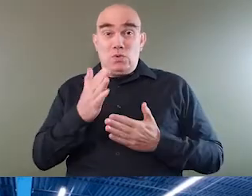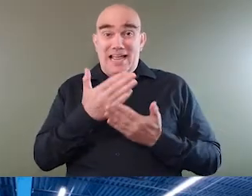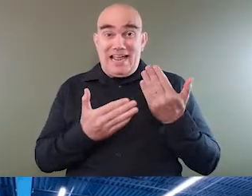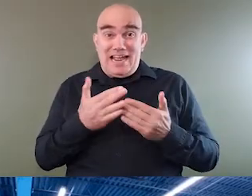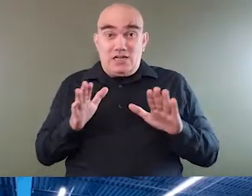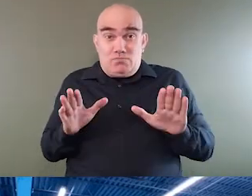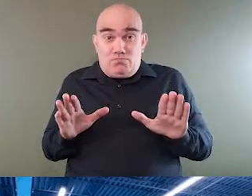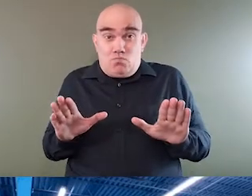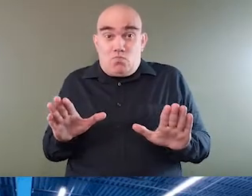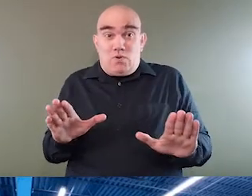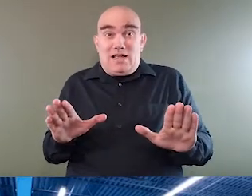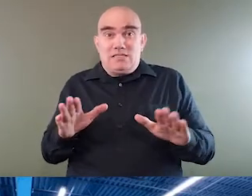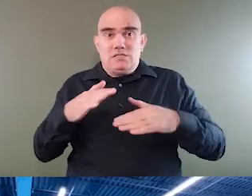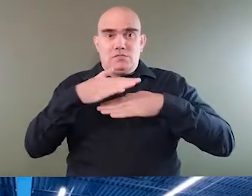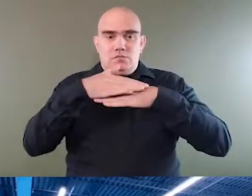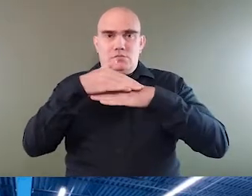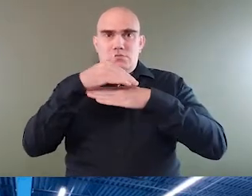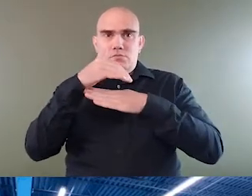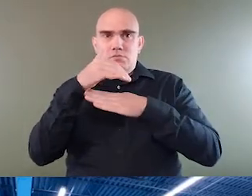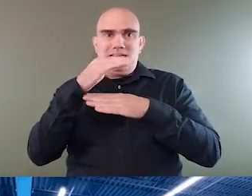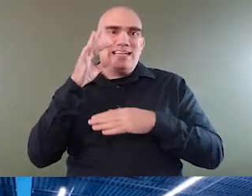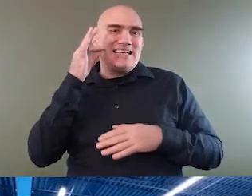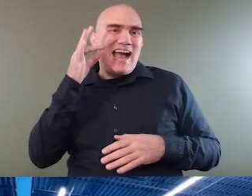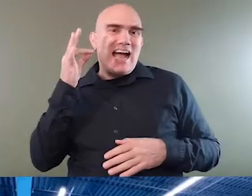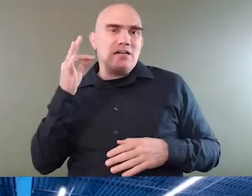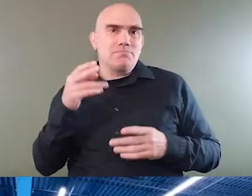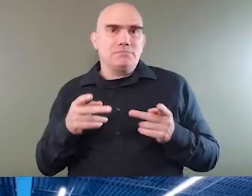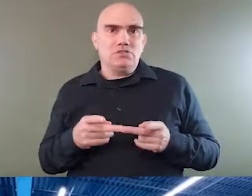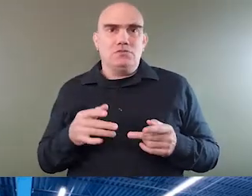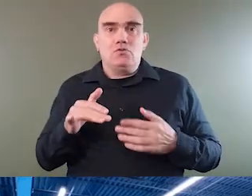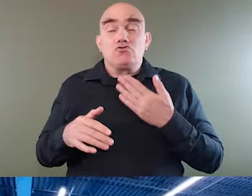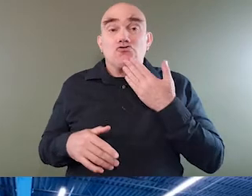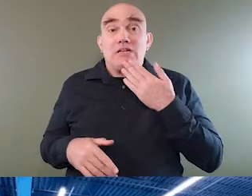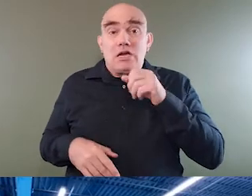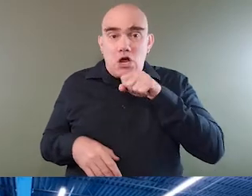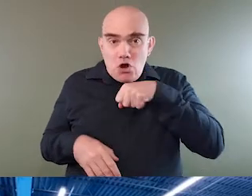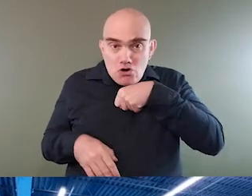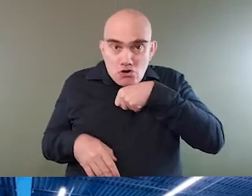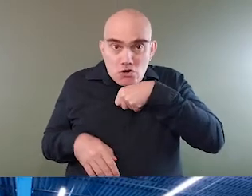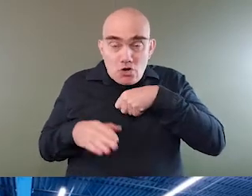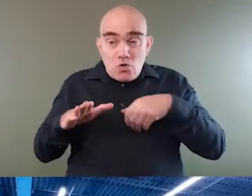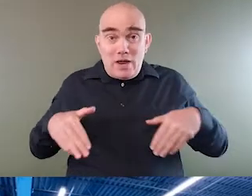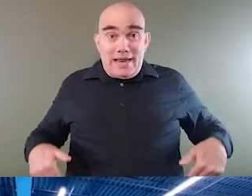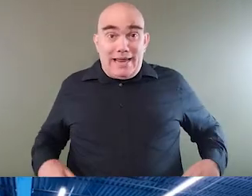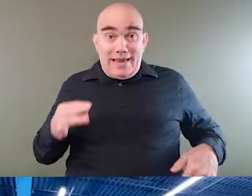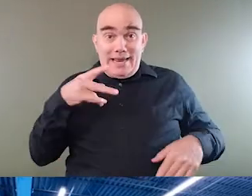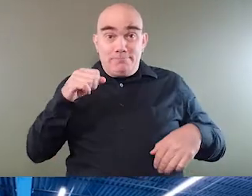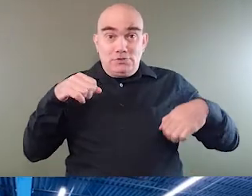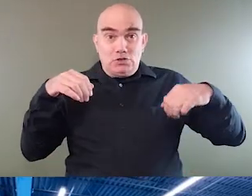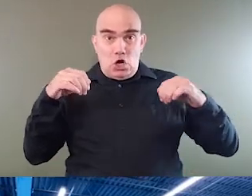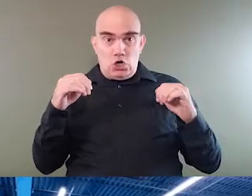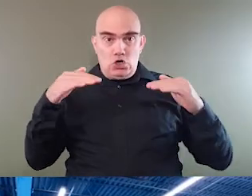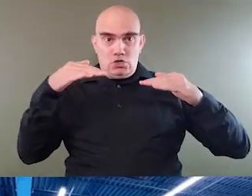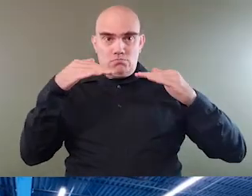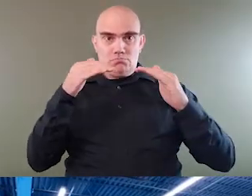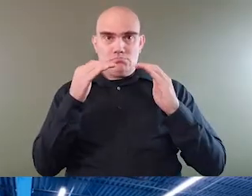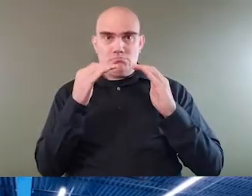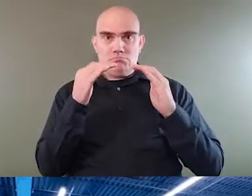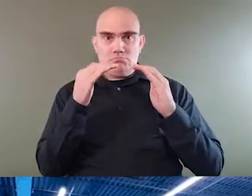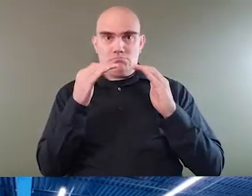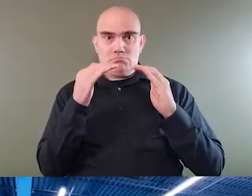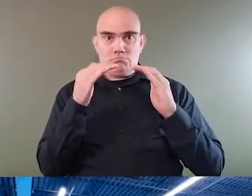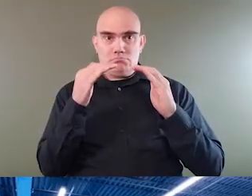cat posture. This time tucking your chin towards your chest. Your pelvis comes under. And then leave your hands right where they